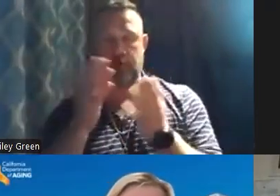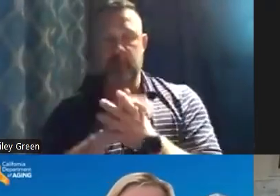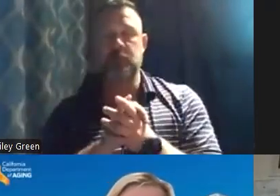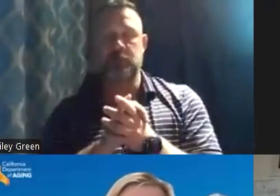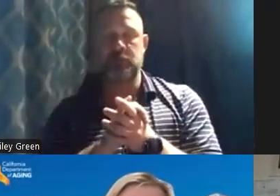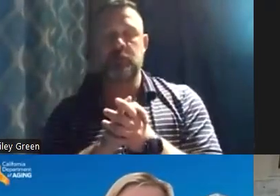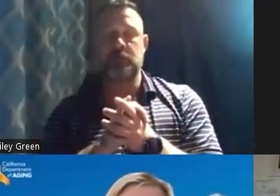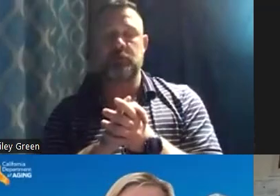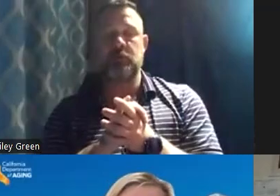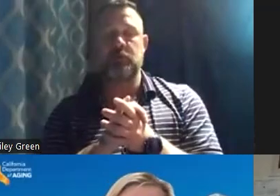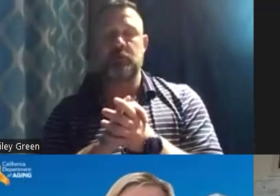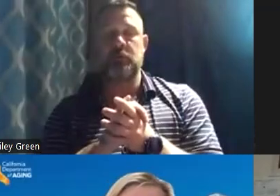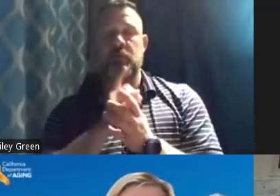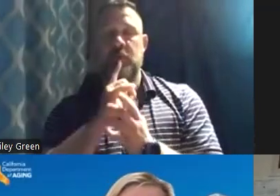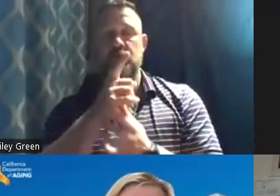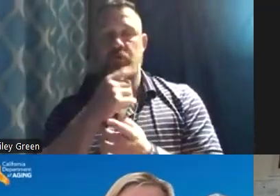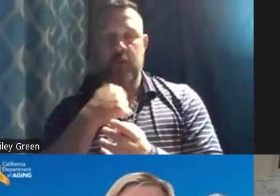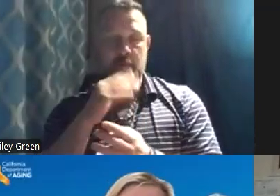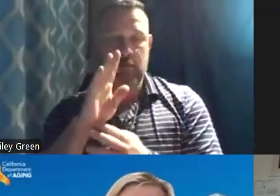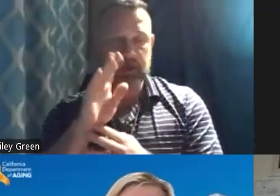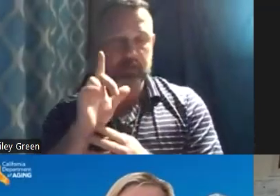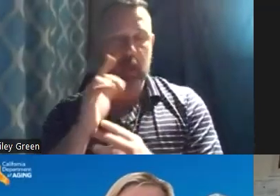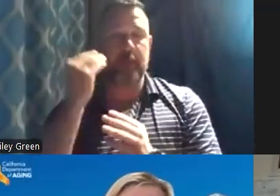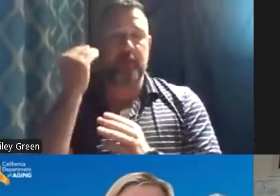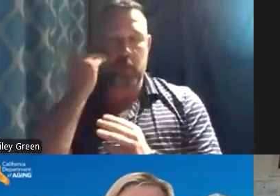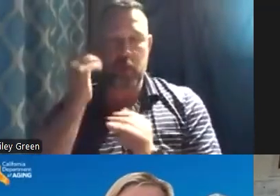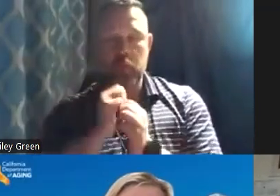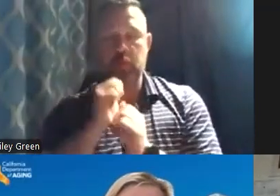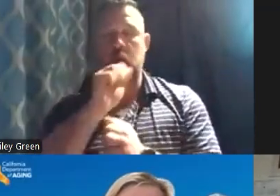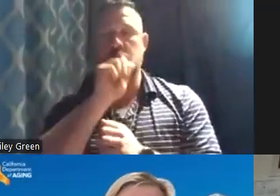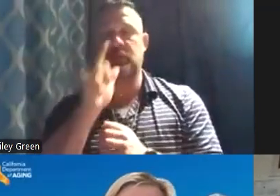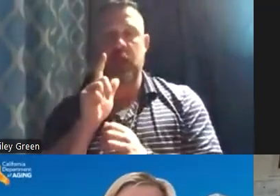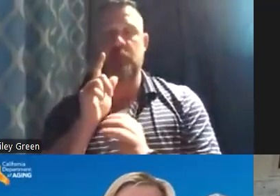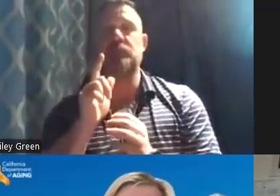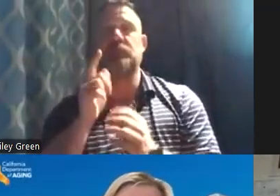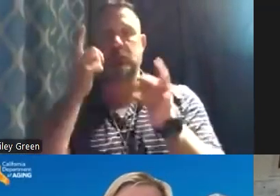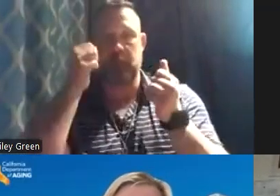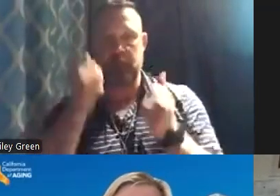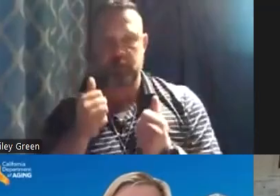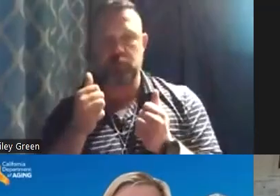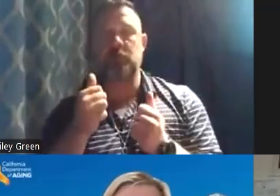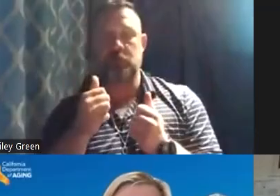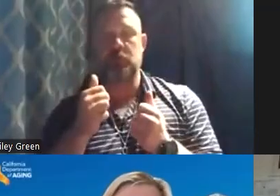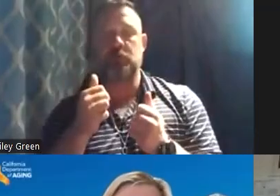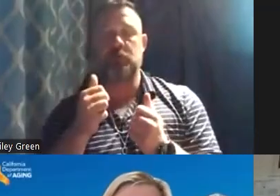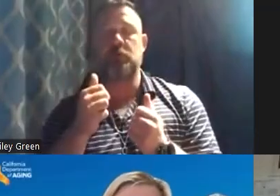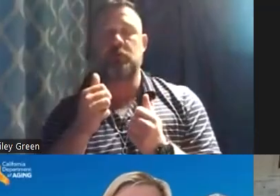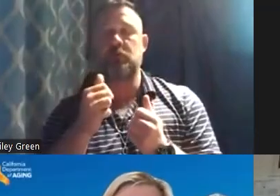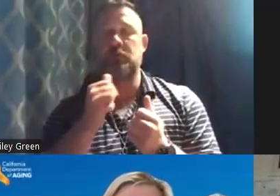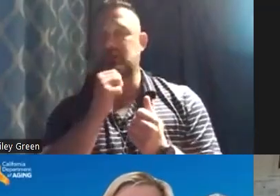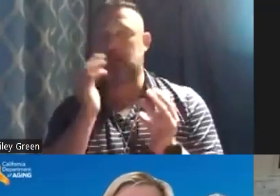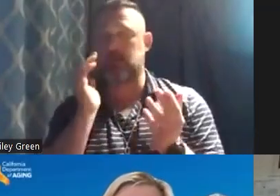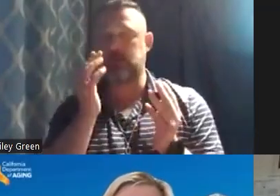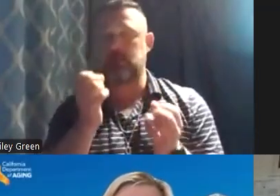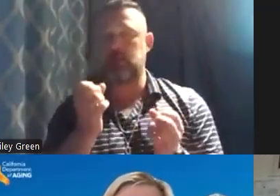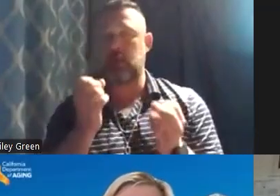that they have kind of a baseline familiarity with Alzheimer's and dementia in general. There currently does not seem to be a whole